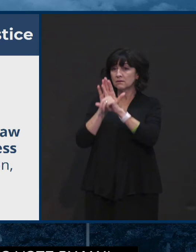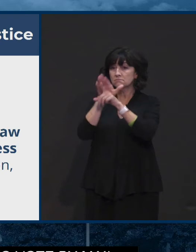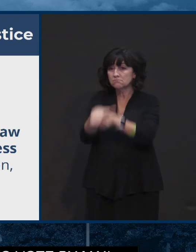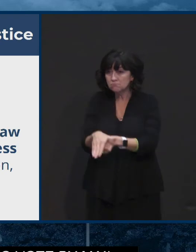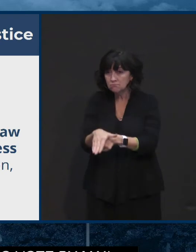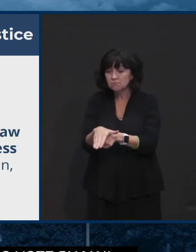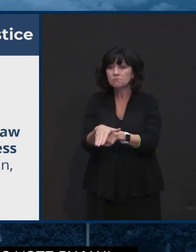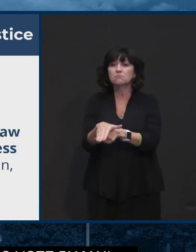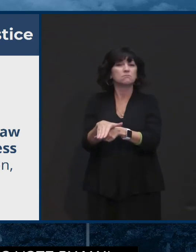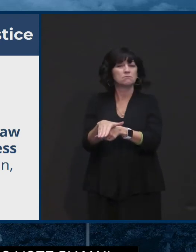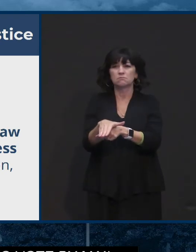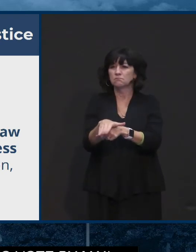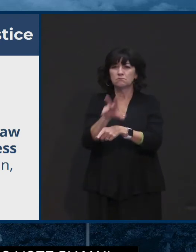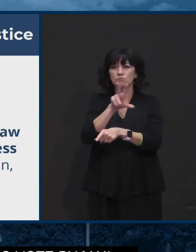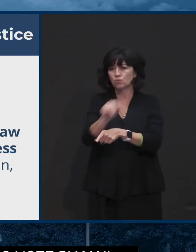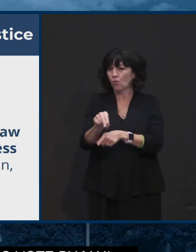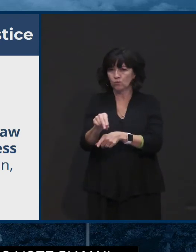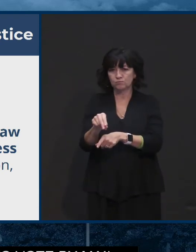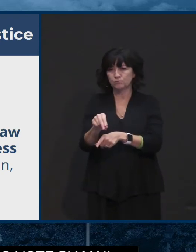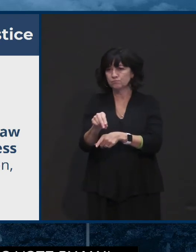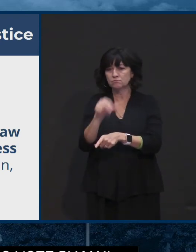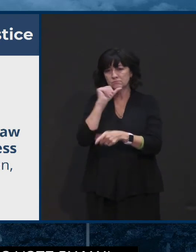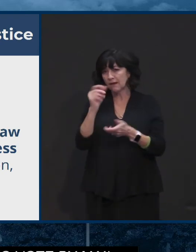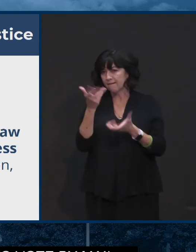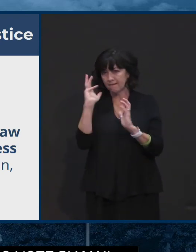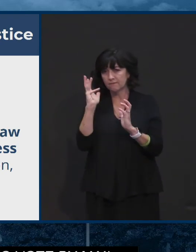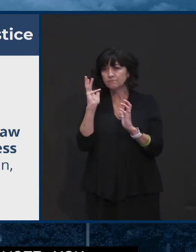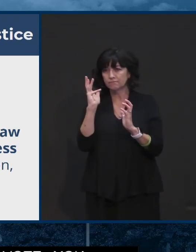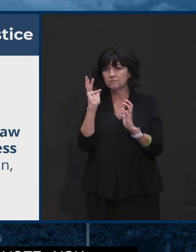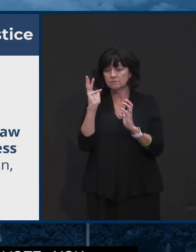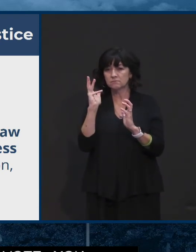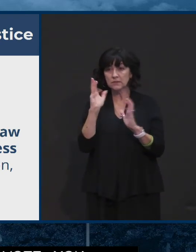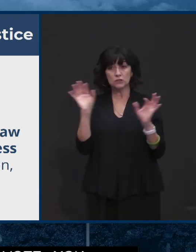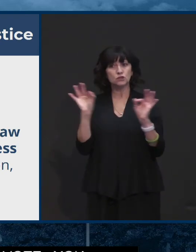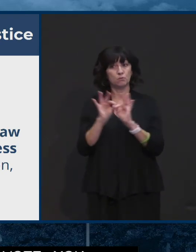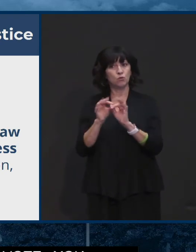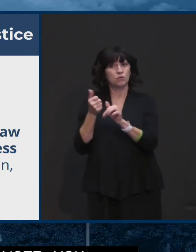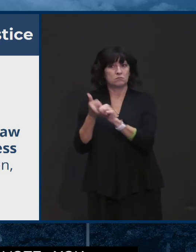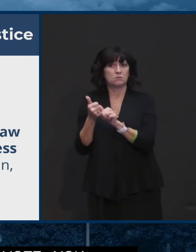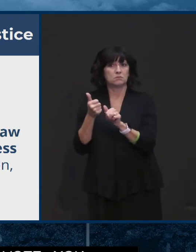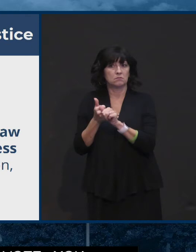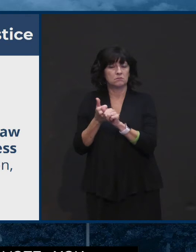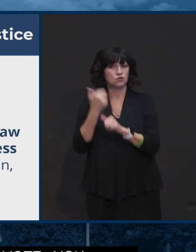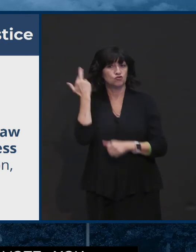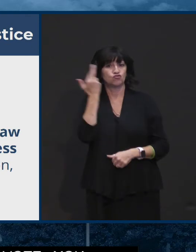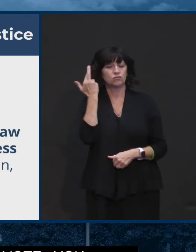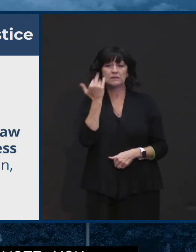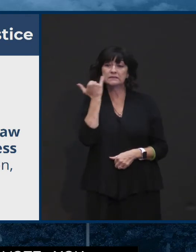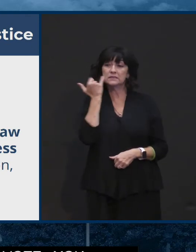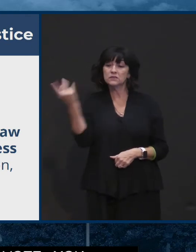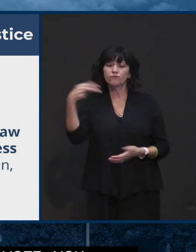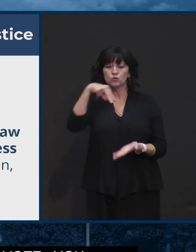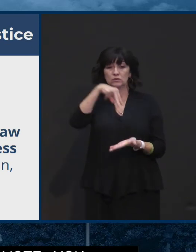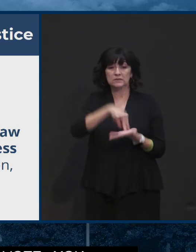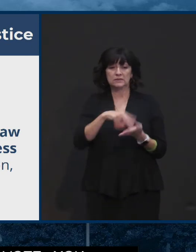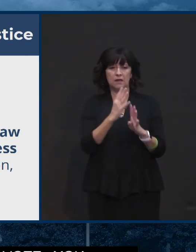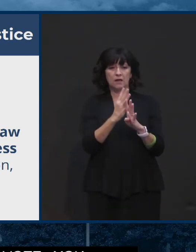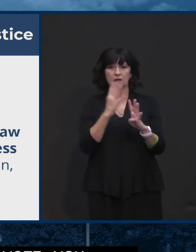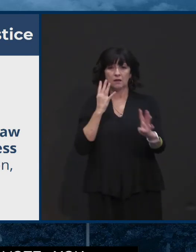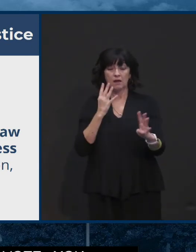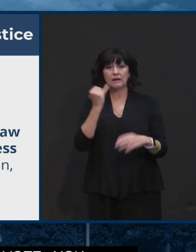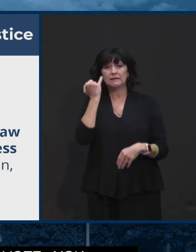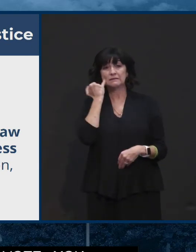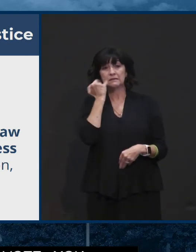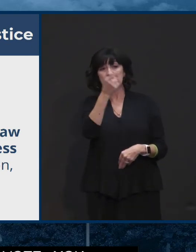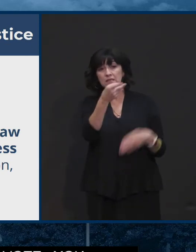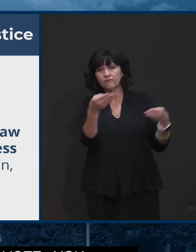fashion. It is important that you realize that if you are in line to vote when the polls close at